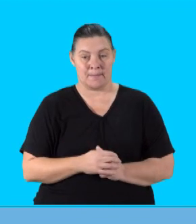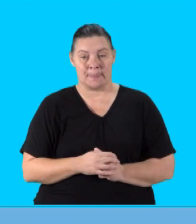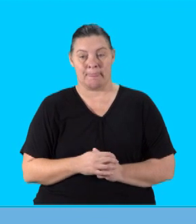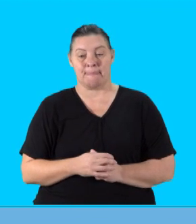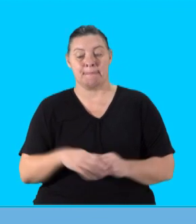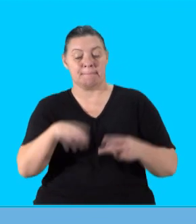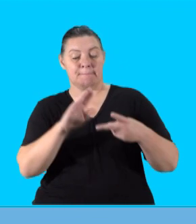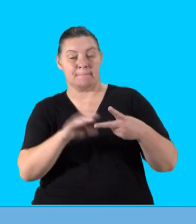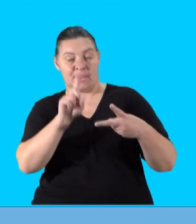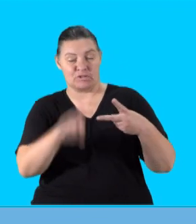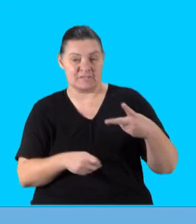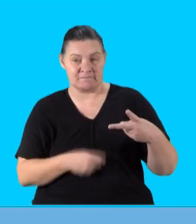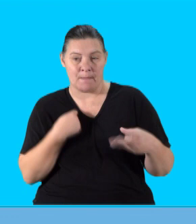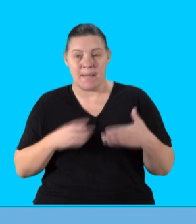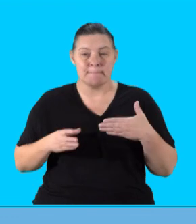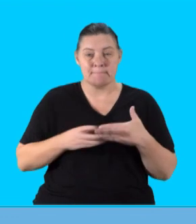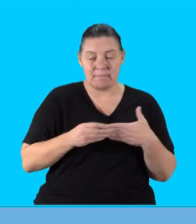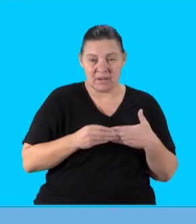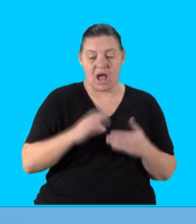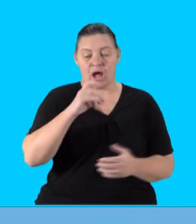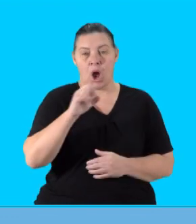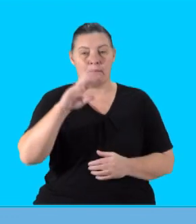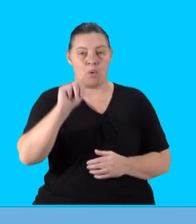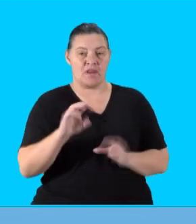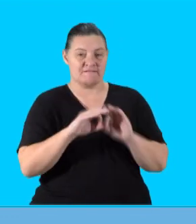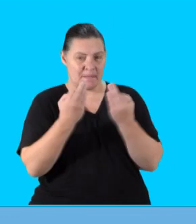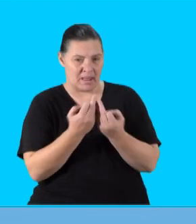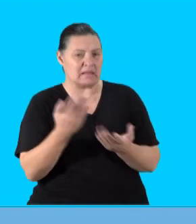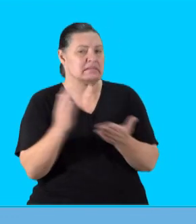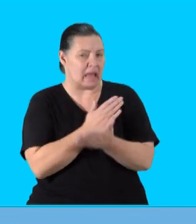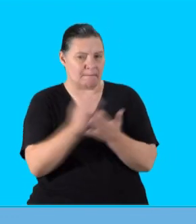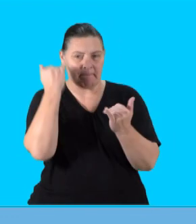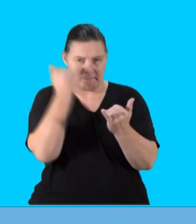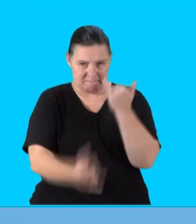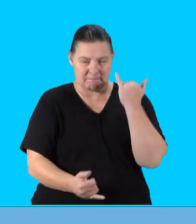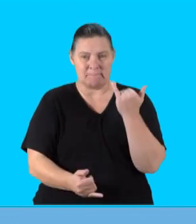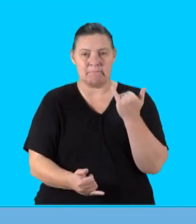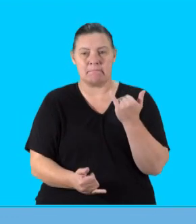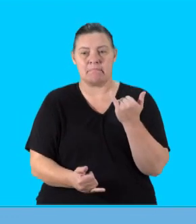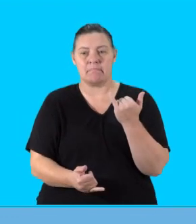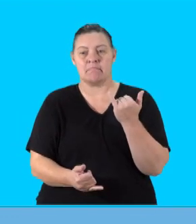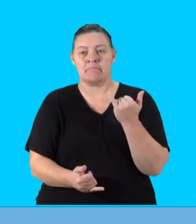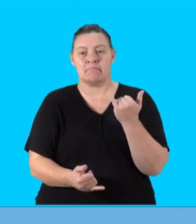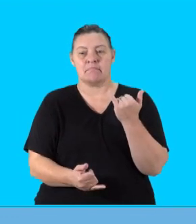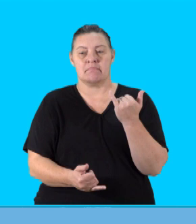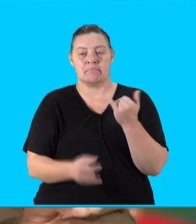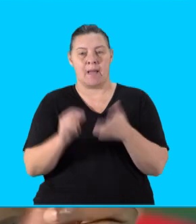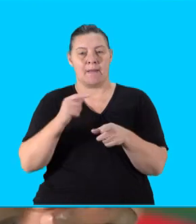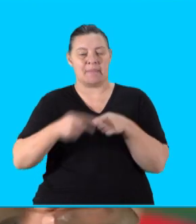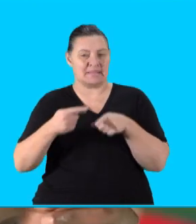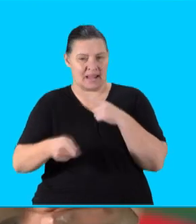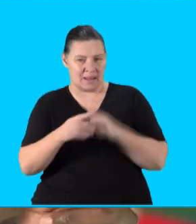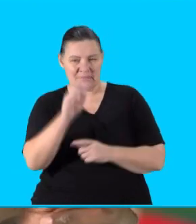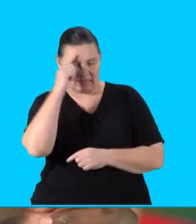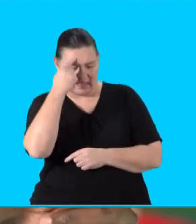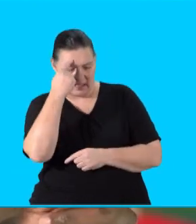The second question, I am a member of the carbon family, often mistaken for the end of our pencil. So when you're thinking of a pencil, you must